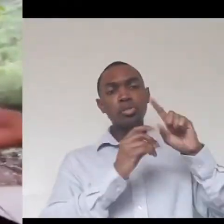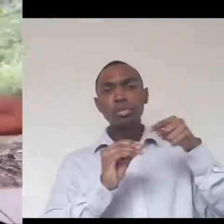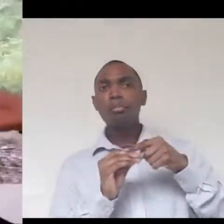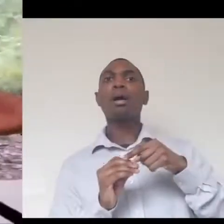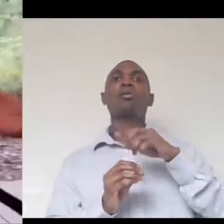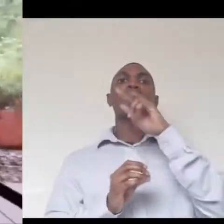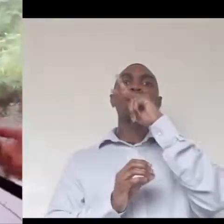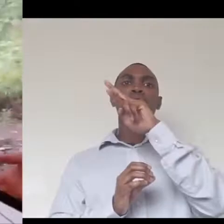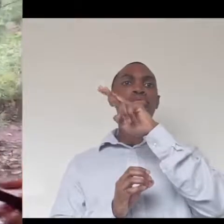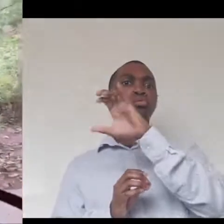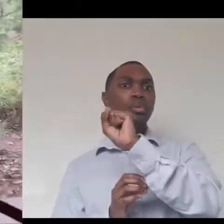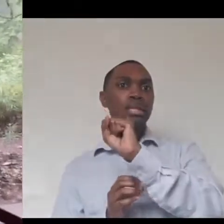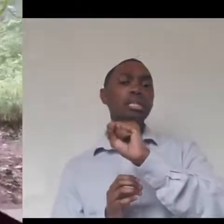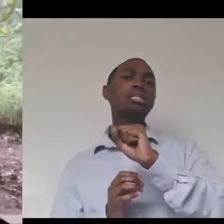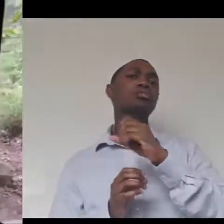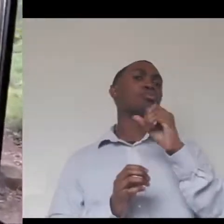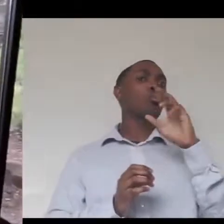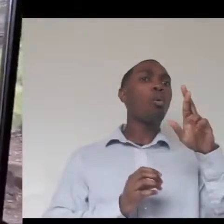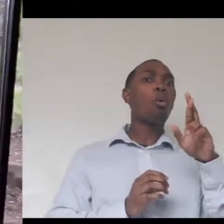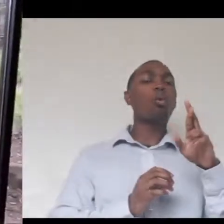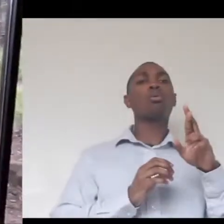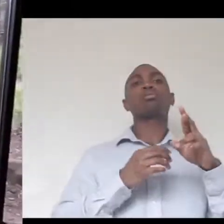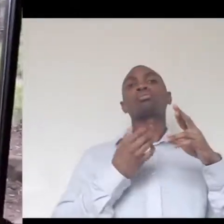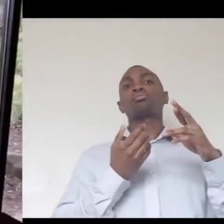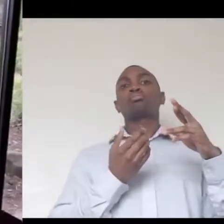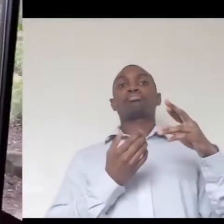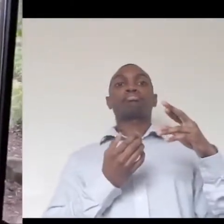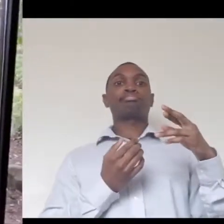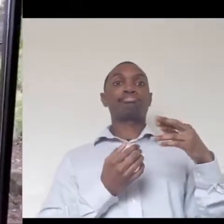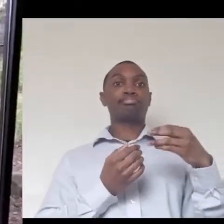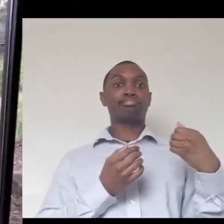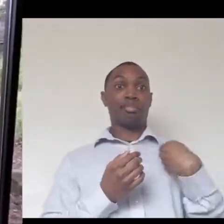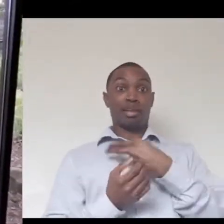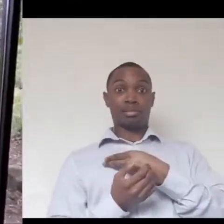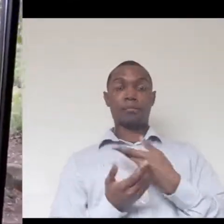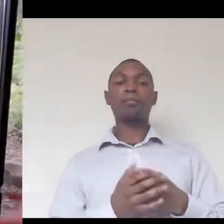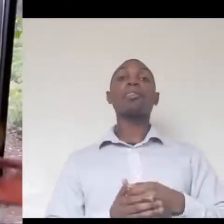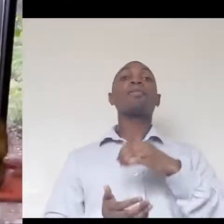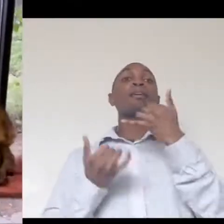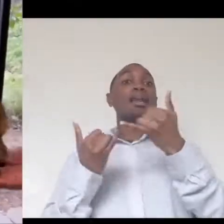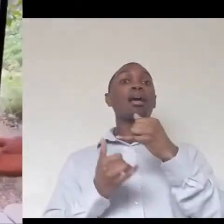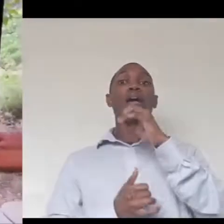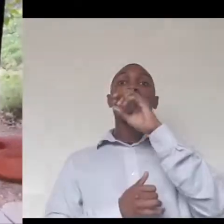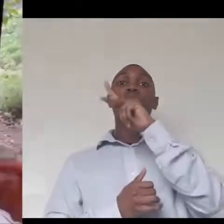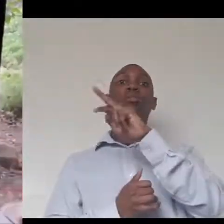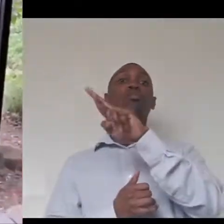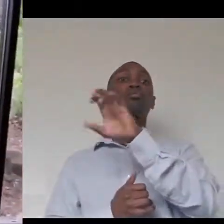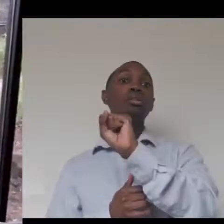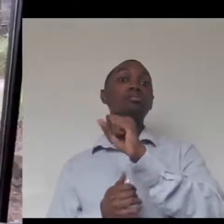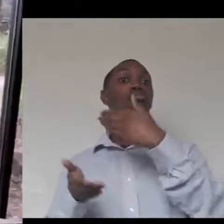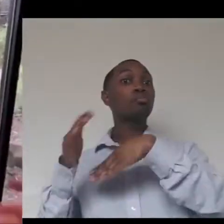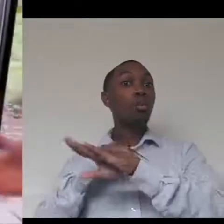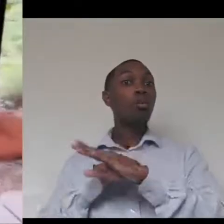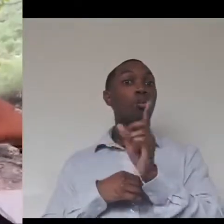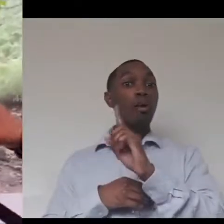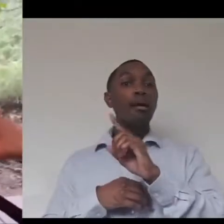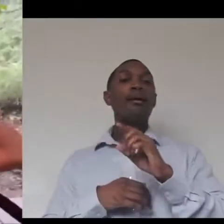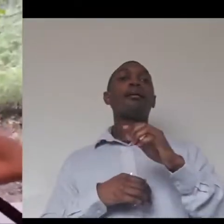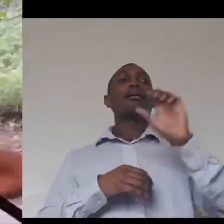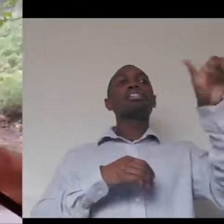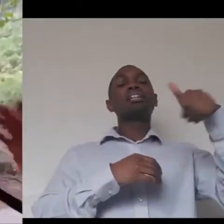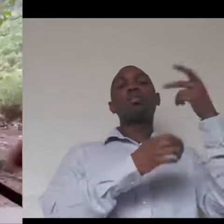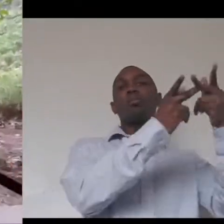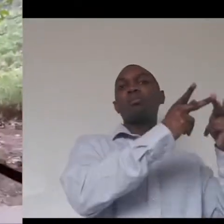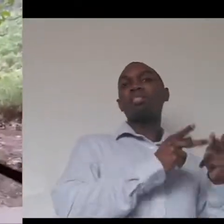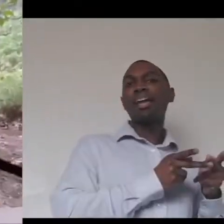us. But we'll go ahead and talk a little bit about her. So Kris was born at our off-site breeding facility. It is up in